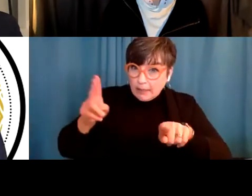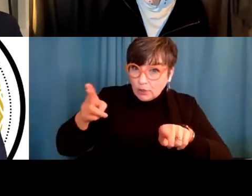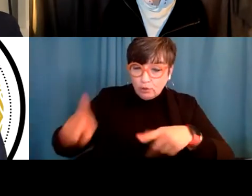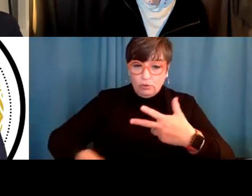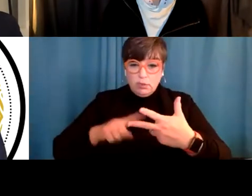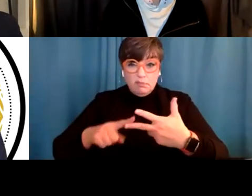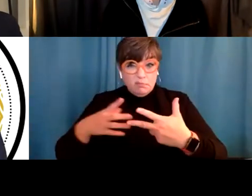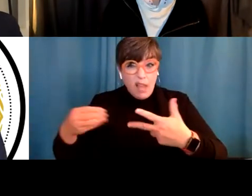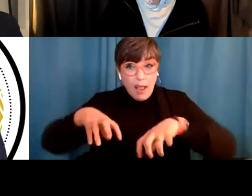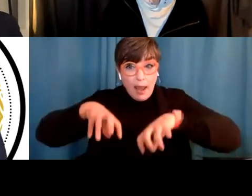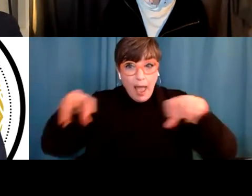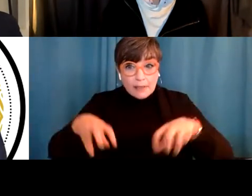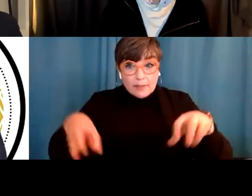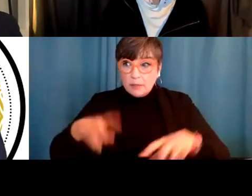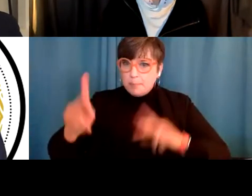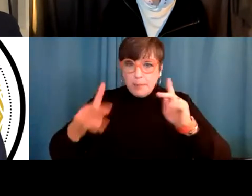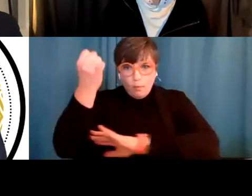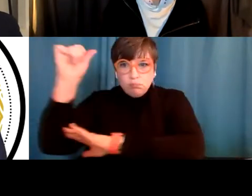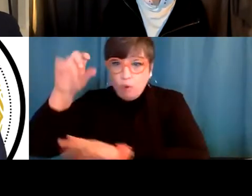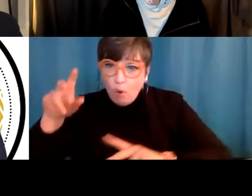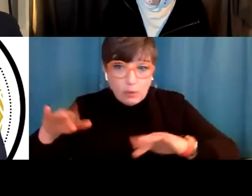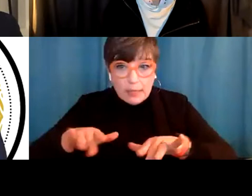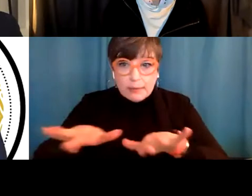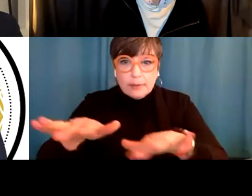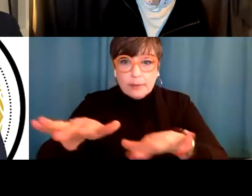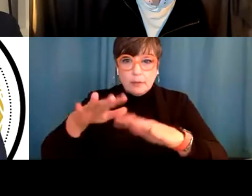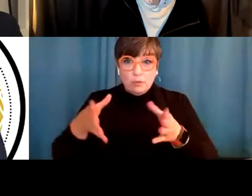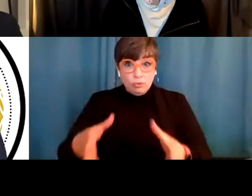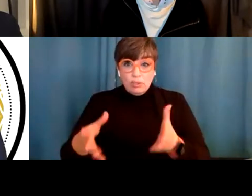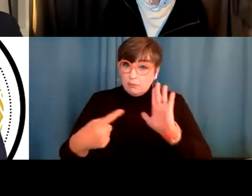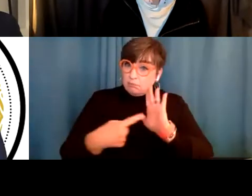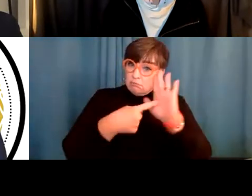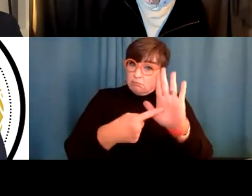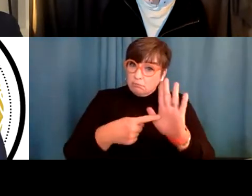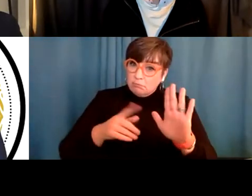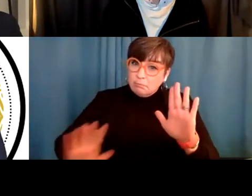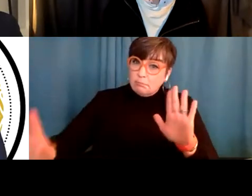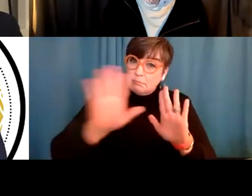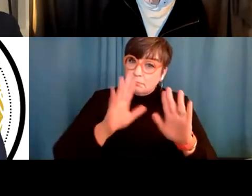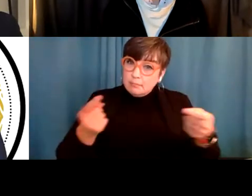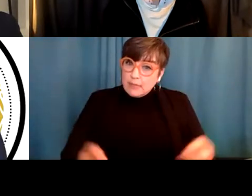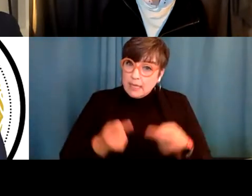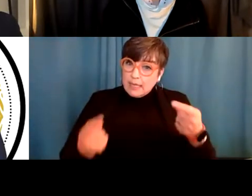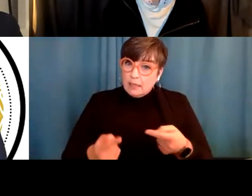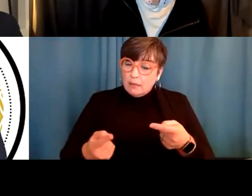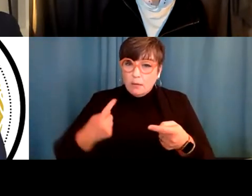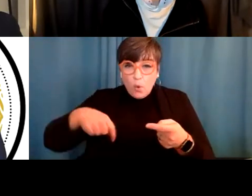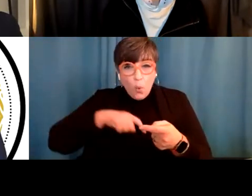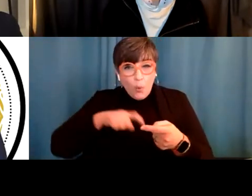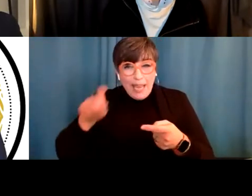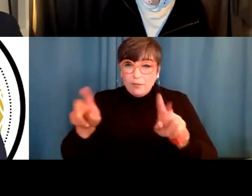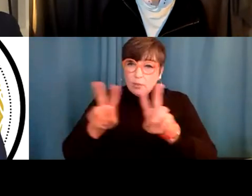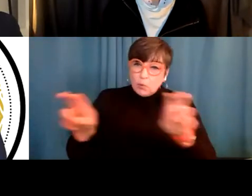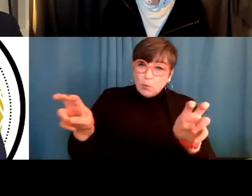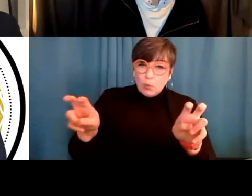know, protesting in the street is, you know, mm-hmm. certainly reflective of that pain, and that we should seek to understand and, mm-hmm. and not to